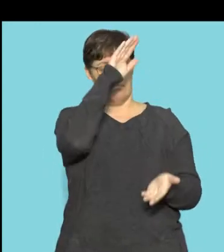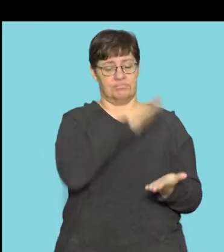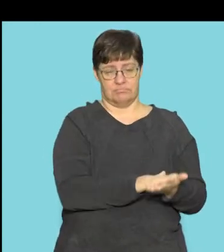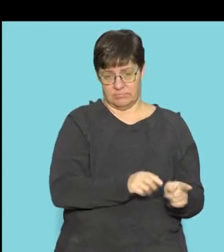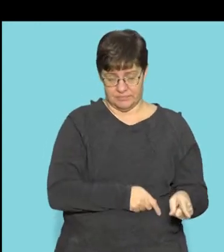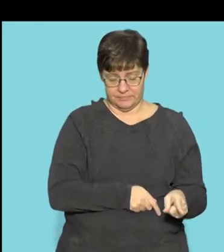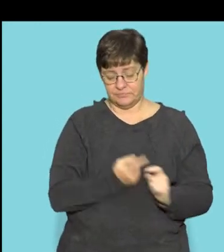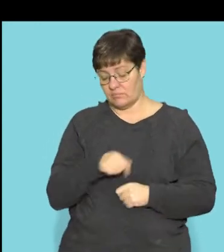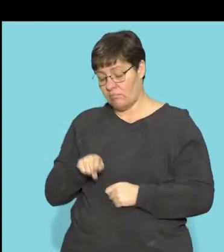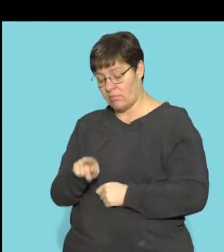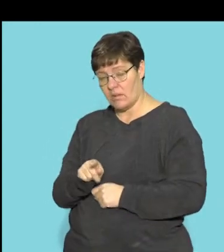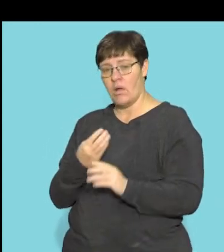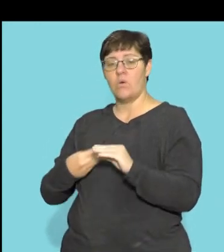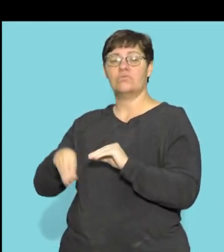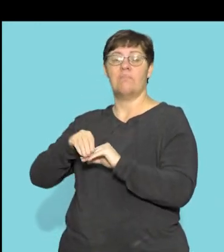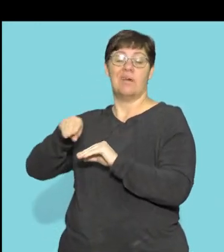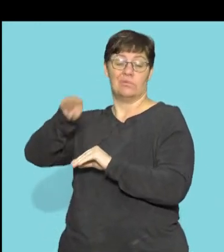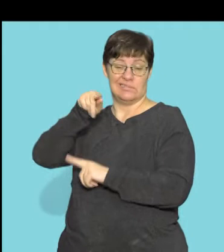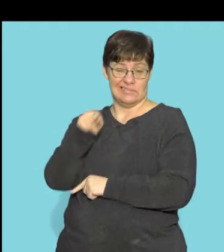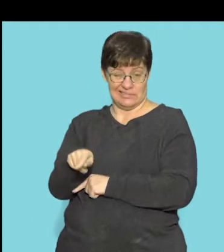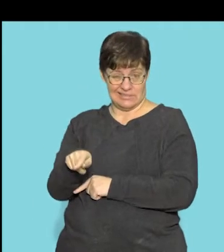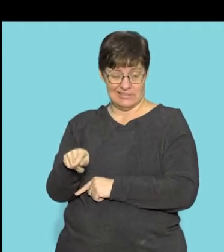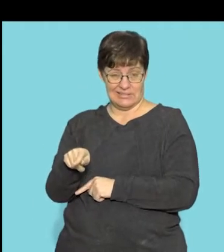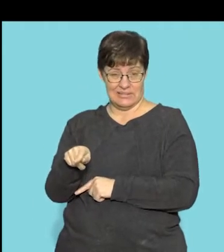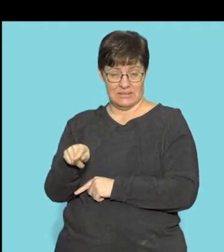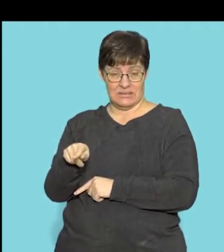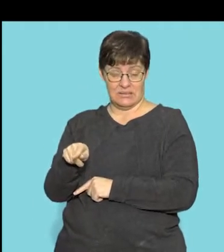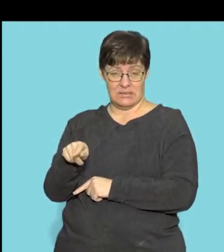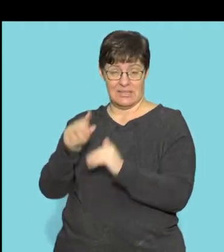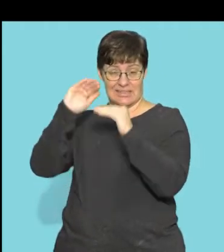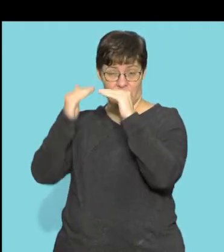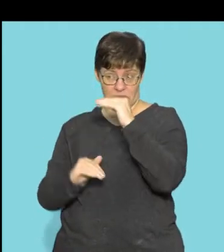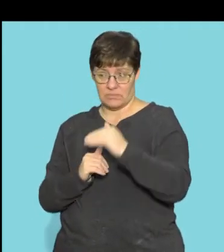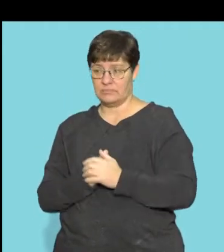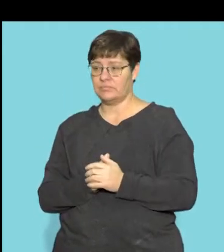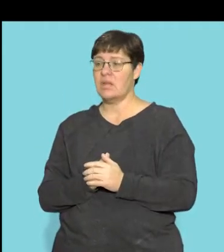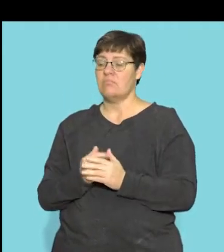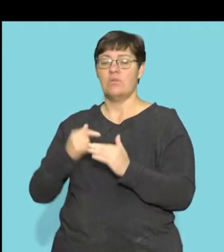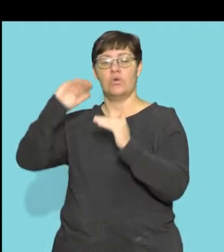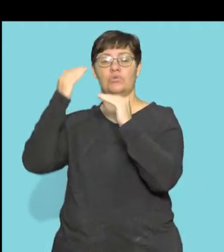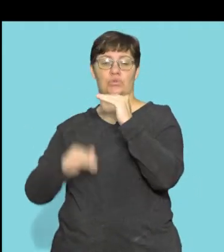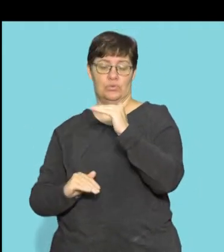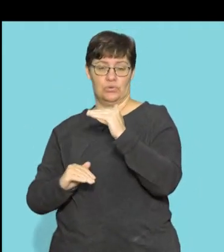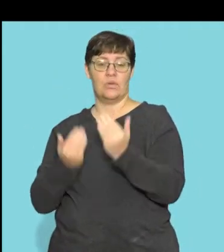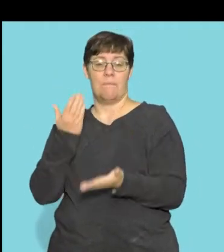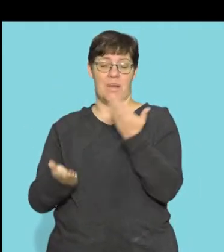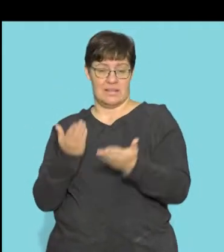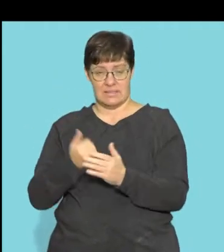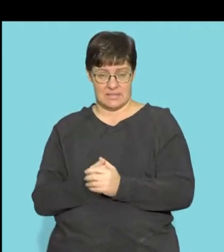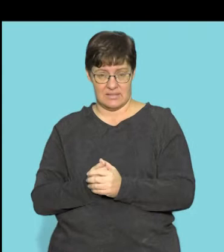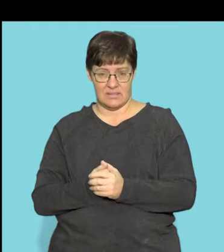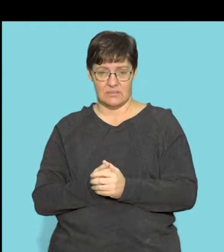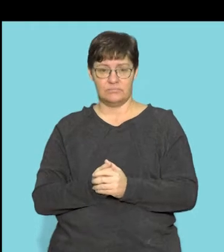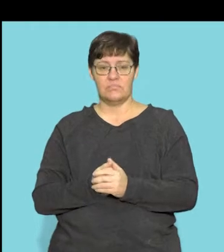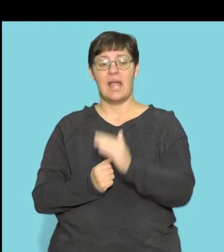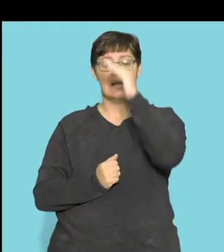same rate. Then the compound decay or depreciation, this is what we call the reducing balance. This means that